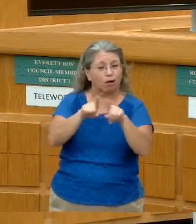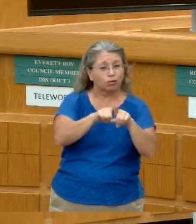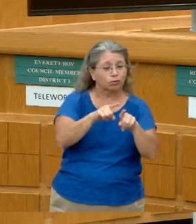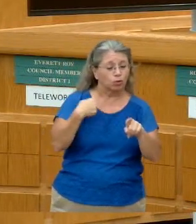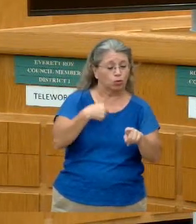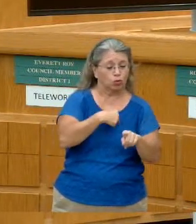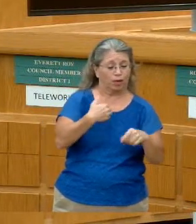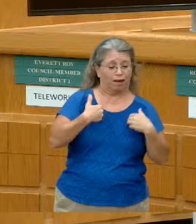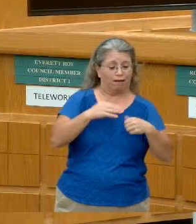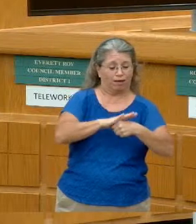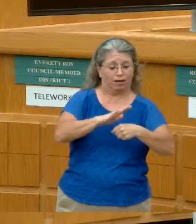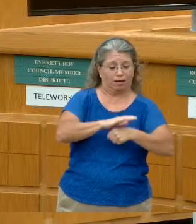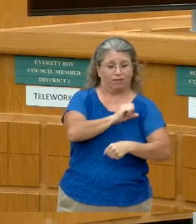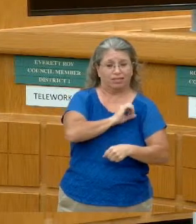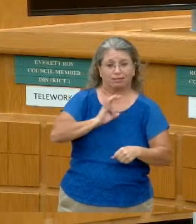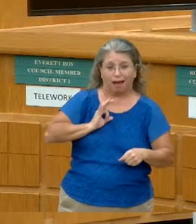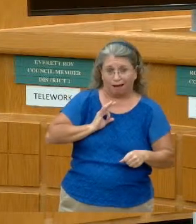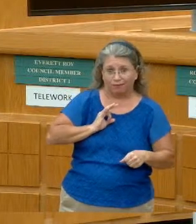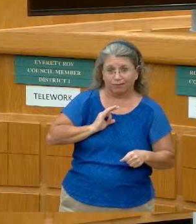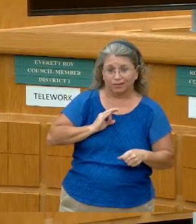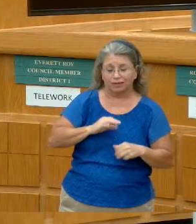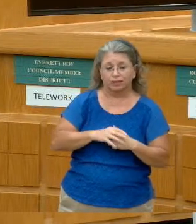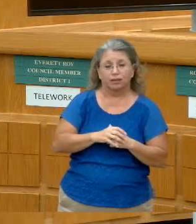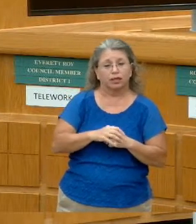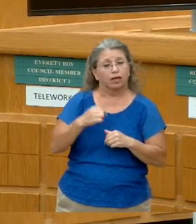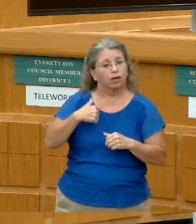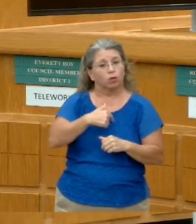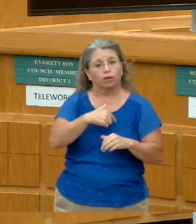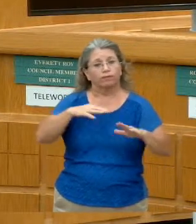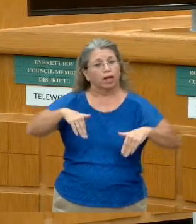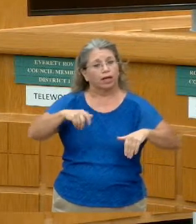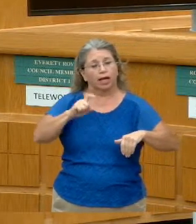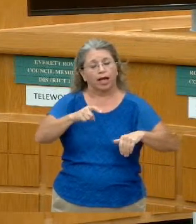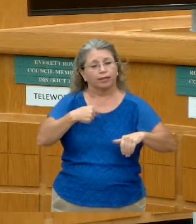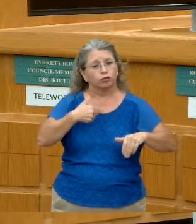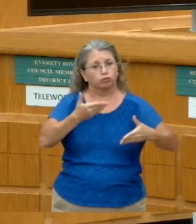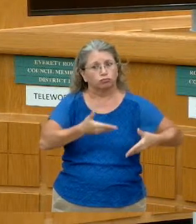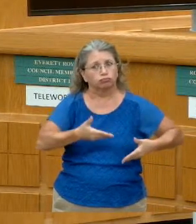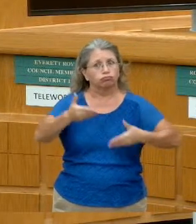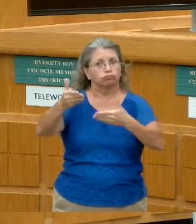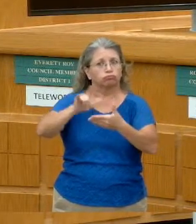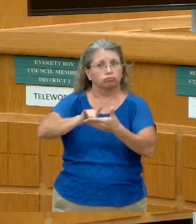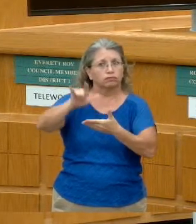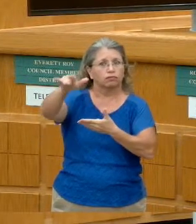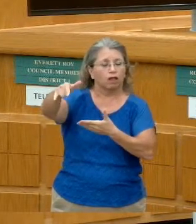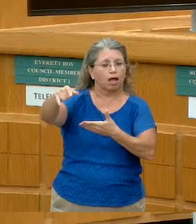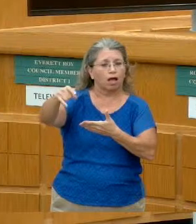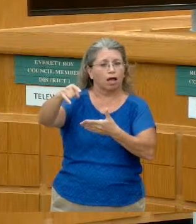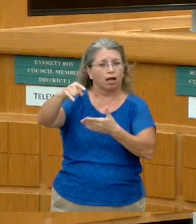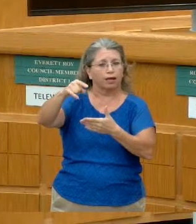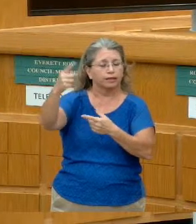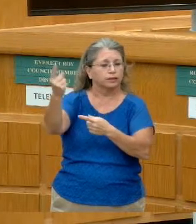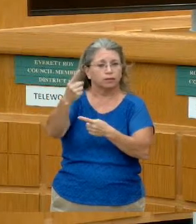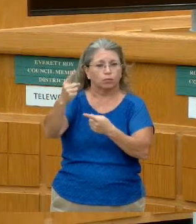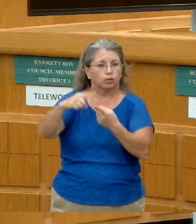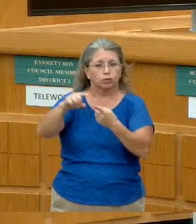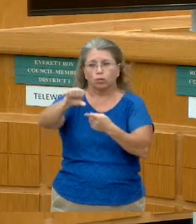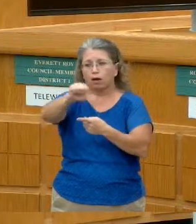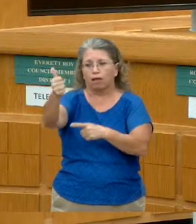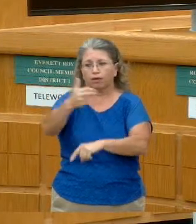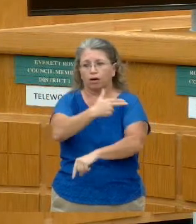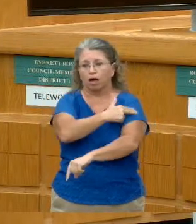are not having to airlift anybody, but I am in shock of how quickly we